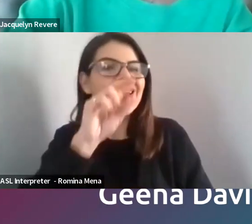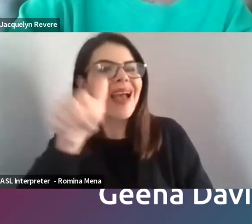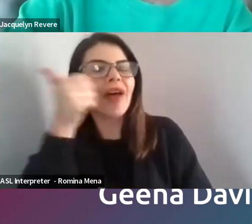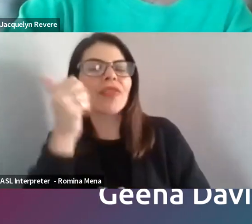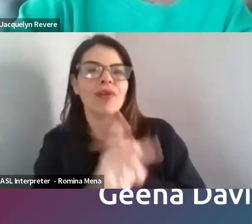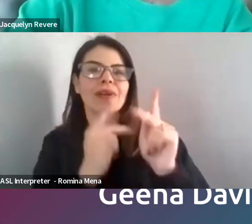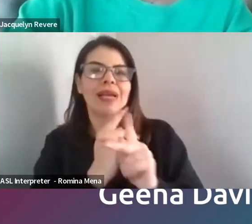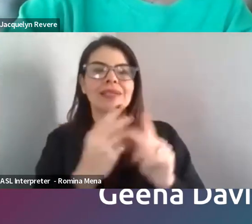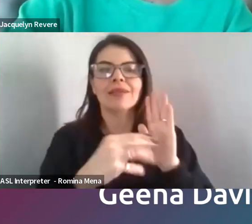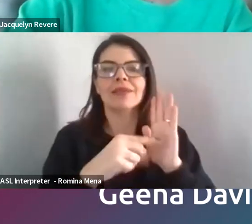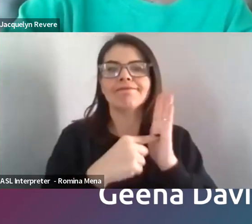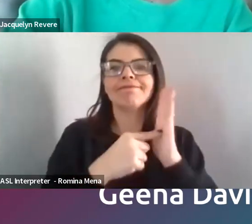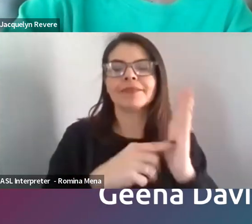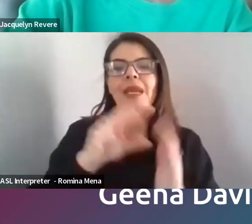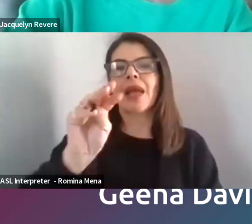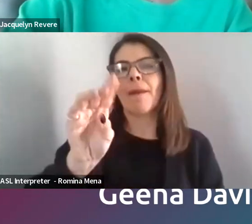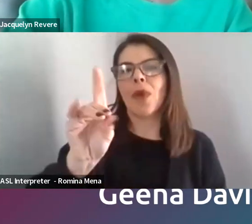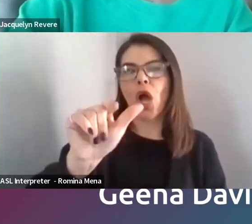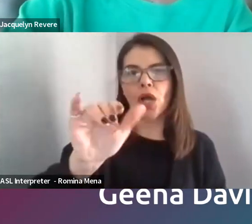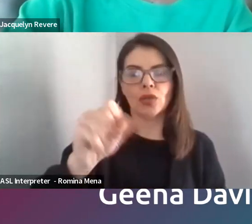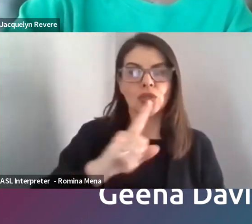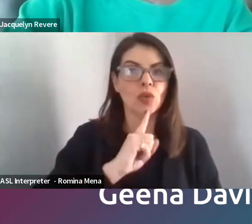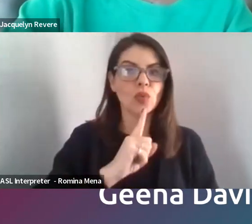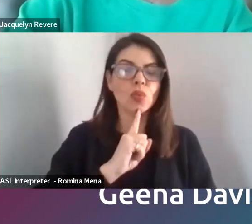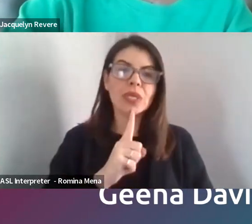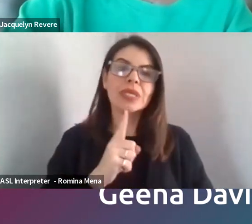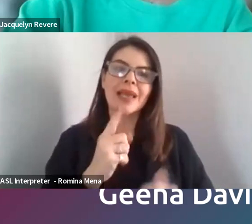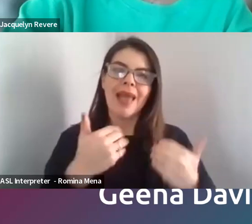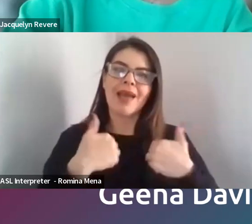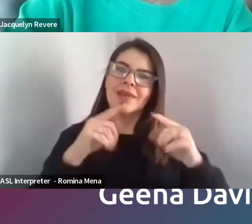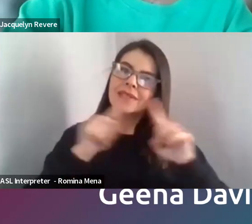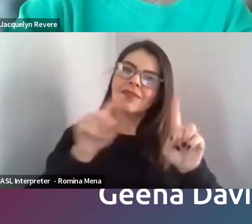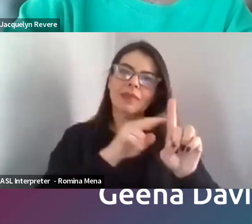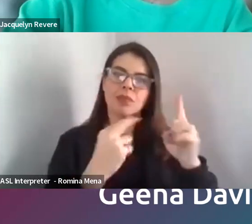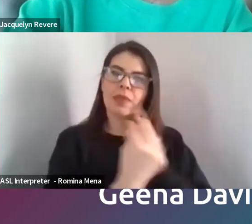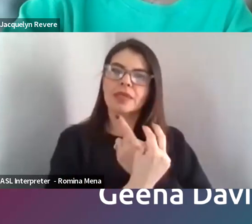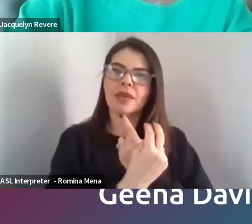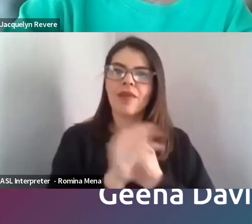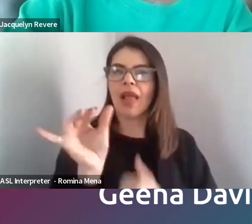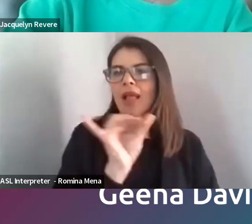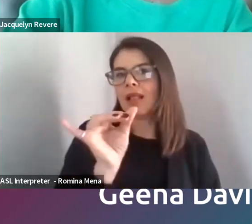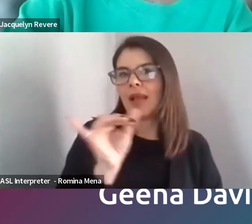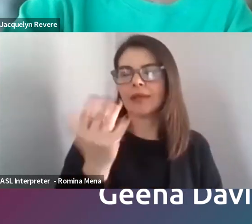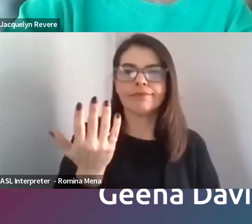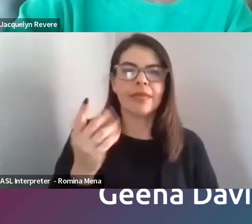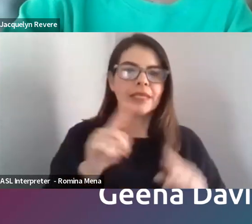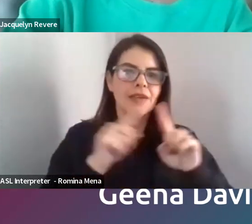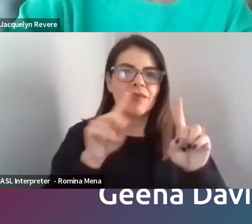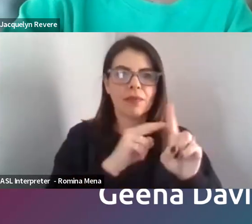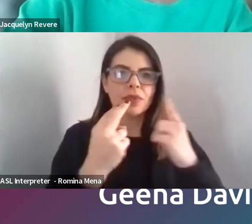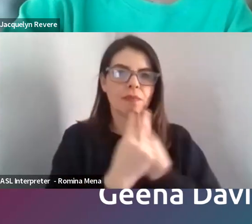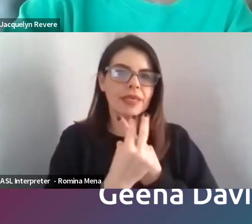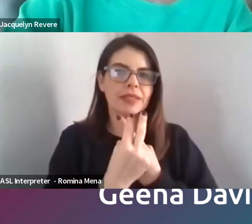that are truly authentic and reflective of different perspectives, just like different perspectives are